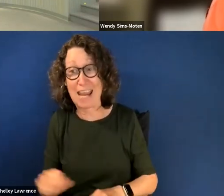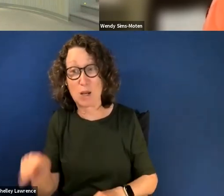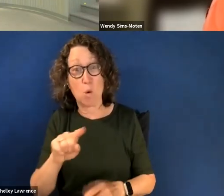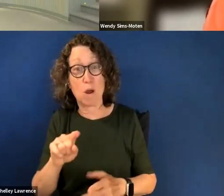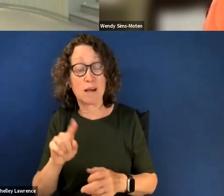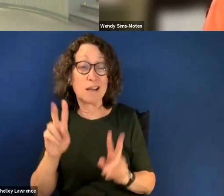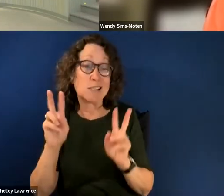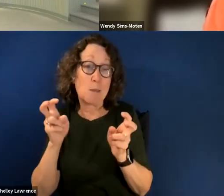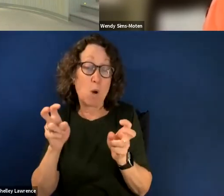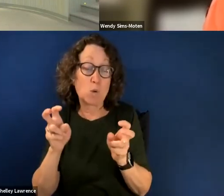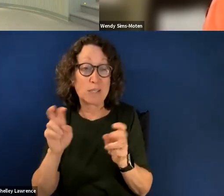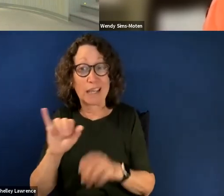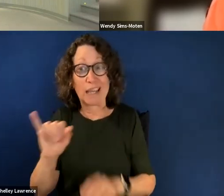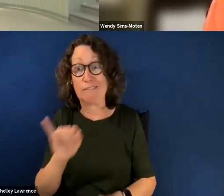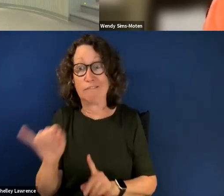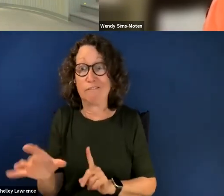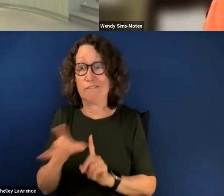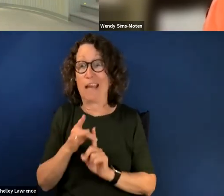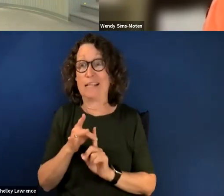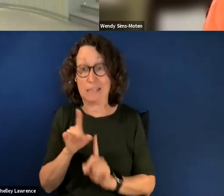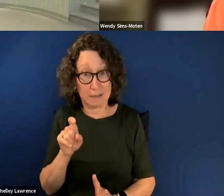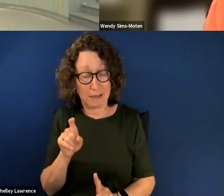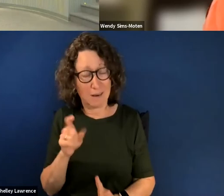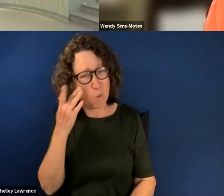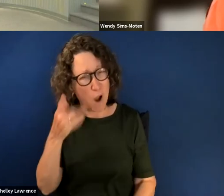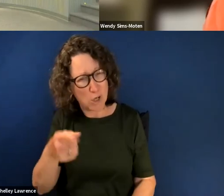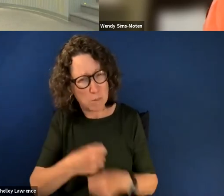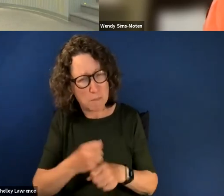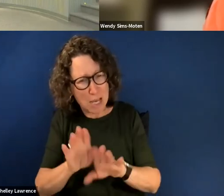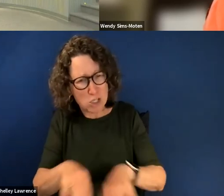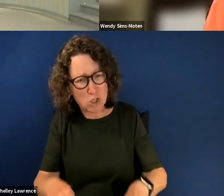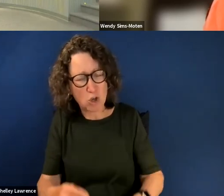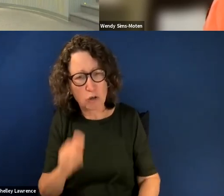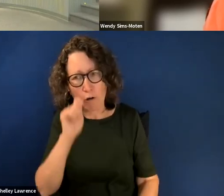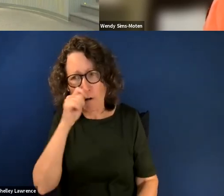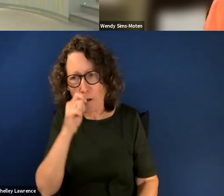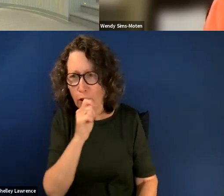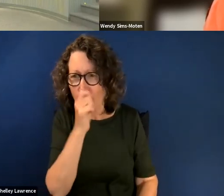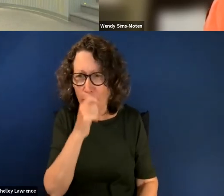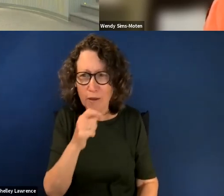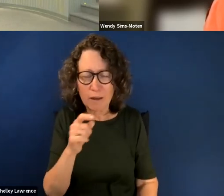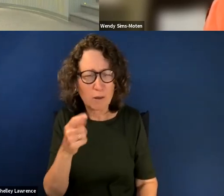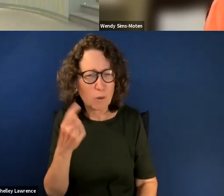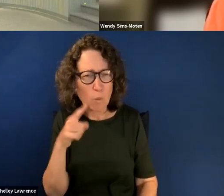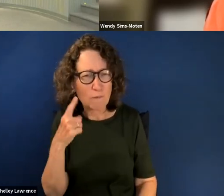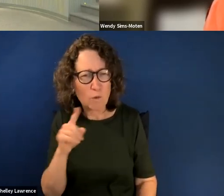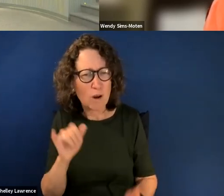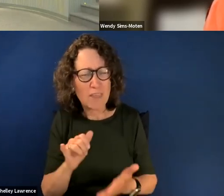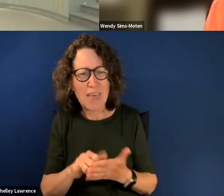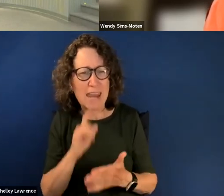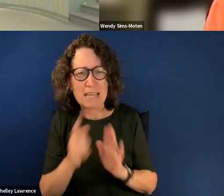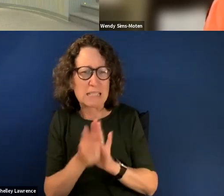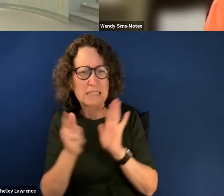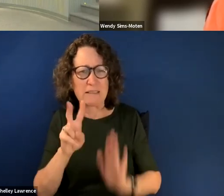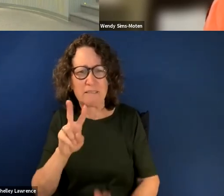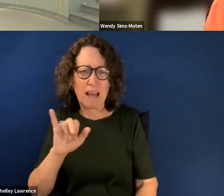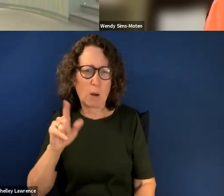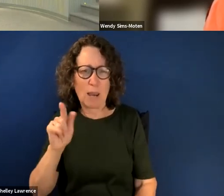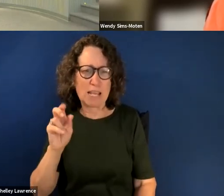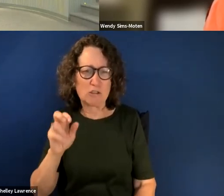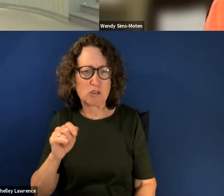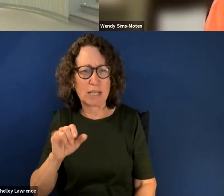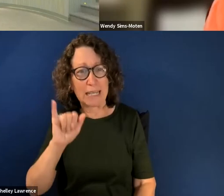supposedly infected? Why do you make children stick swabs into their noses? This is a violation.